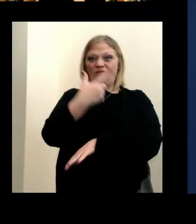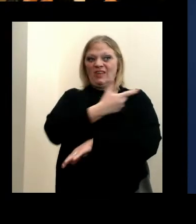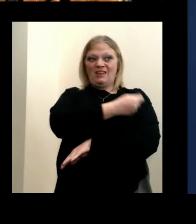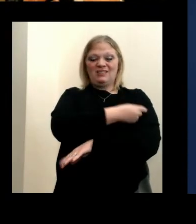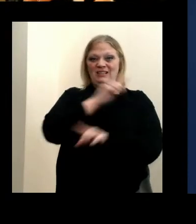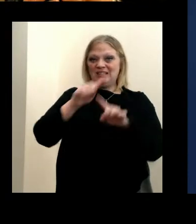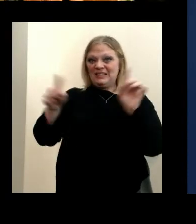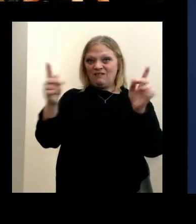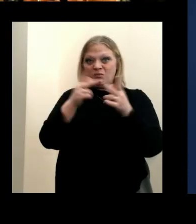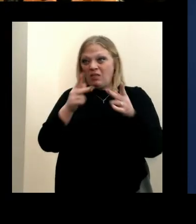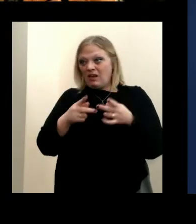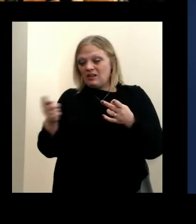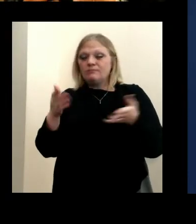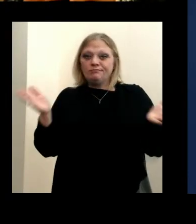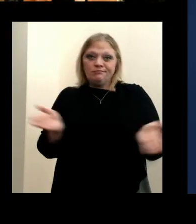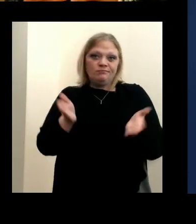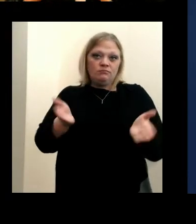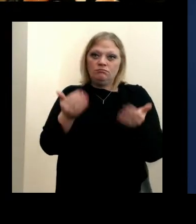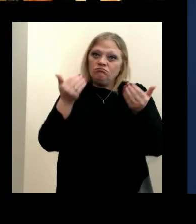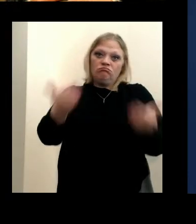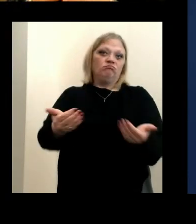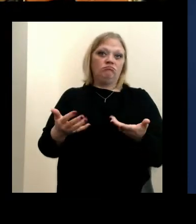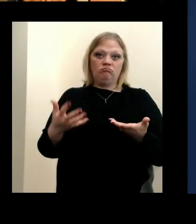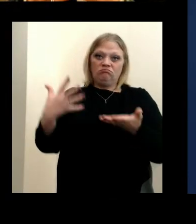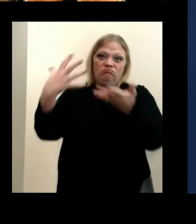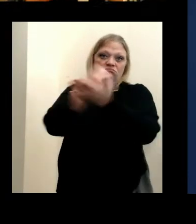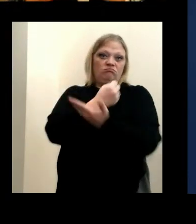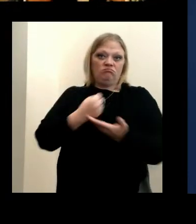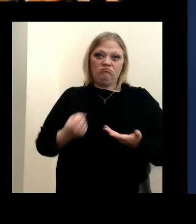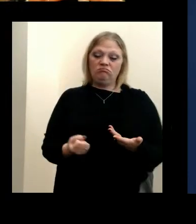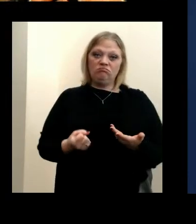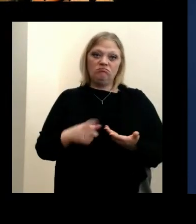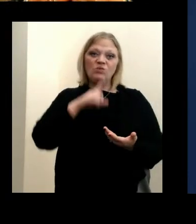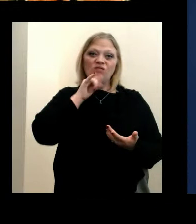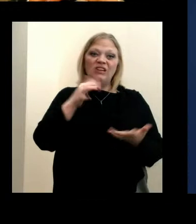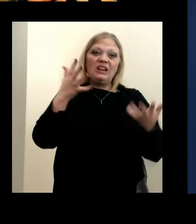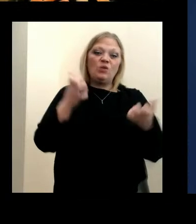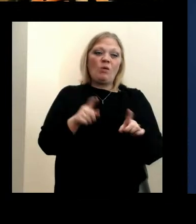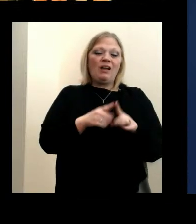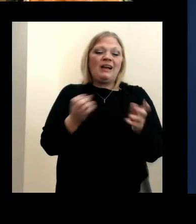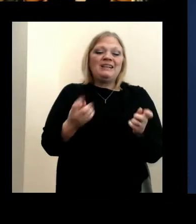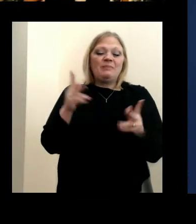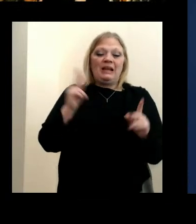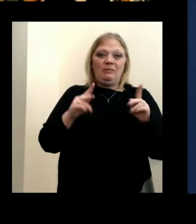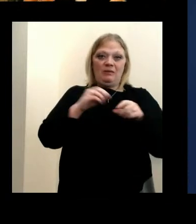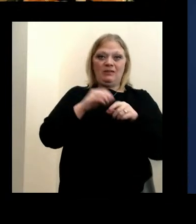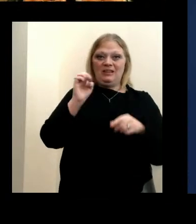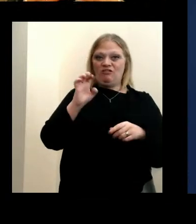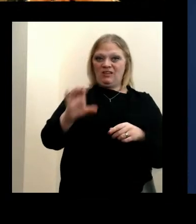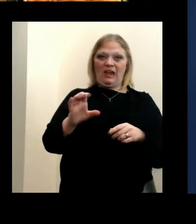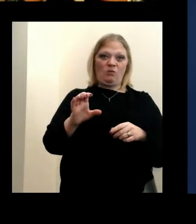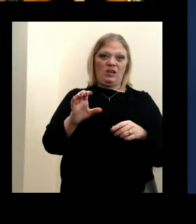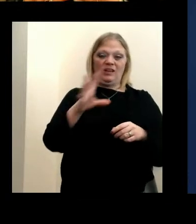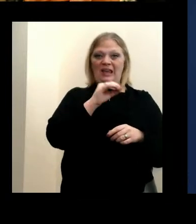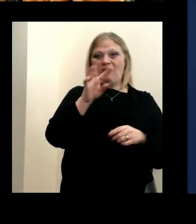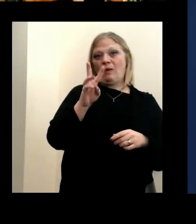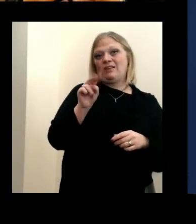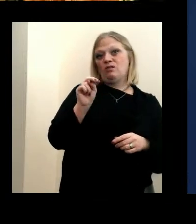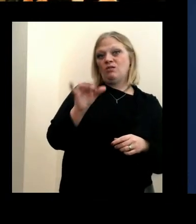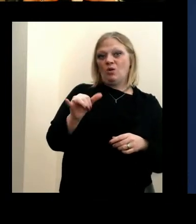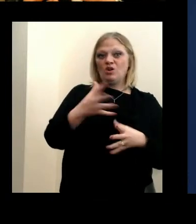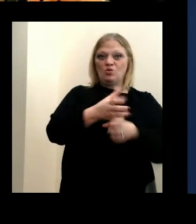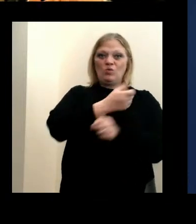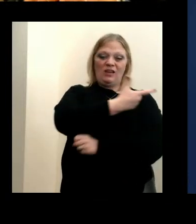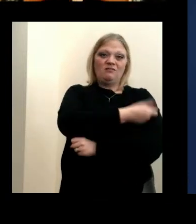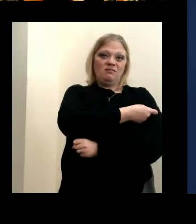else, we encourage you to do that. We really want as many people in Erie County and Western New York to get